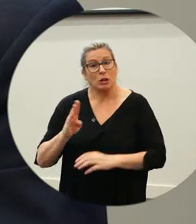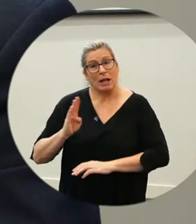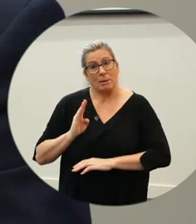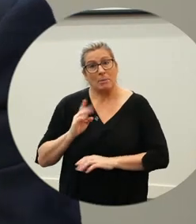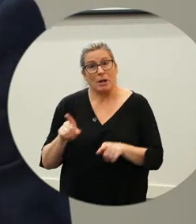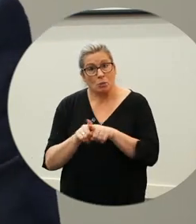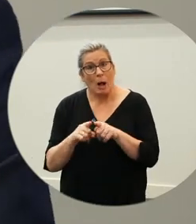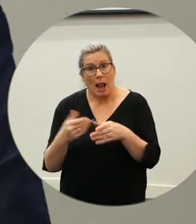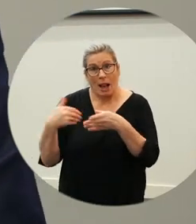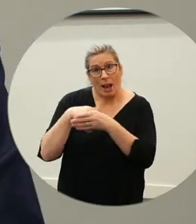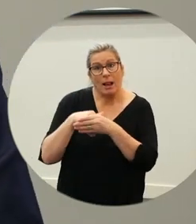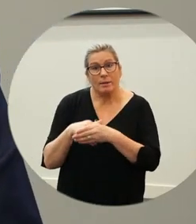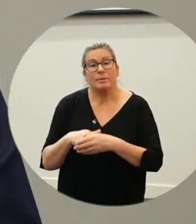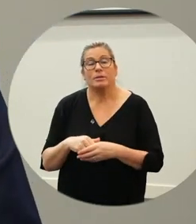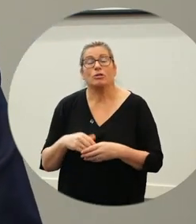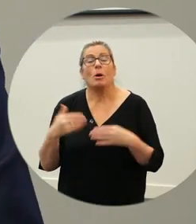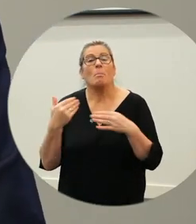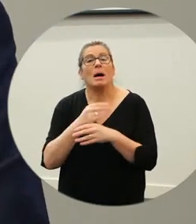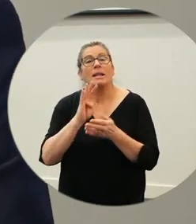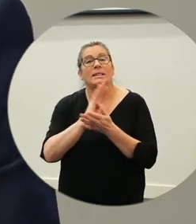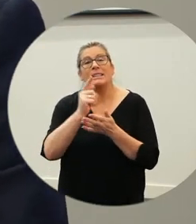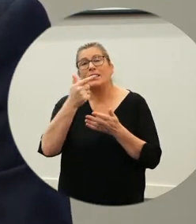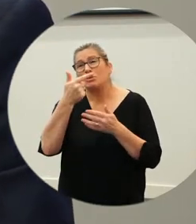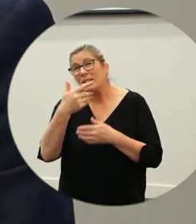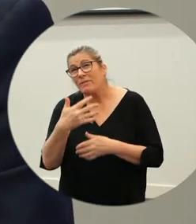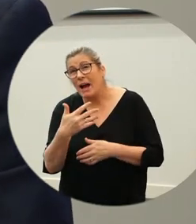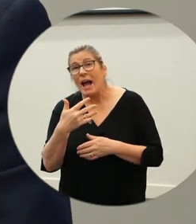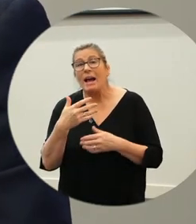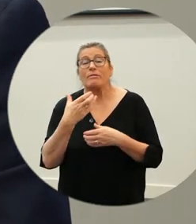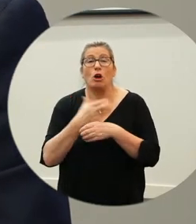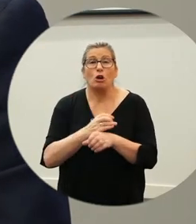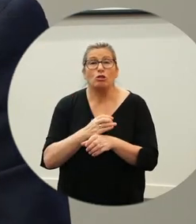by 1925, the country had pretty well